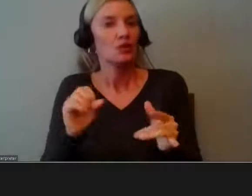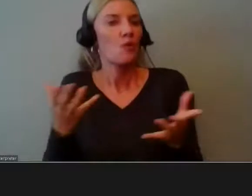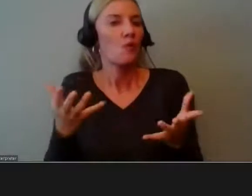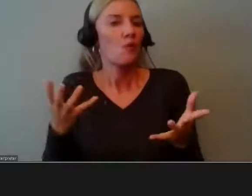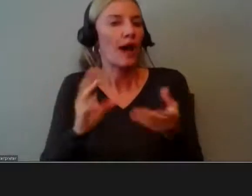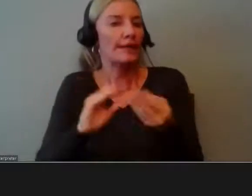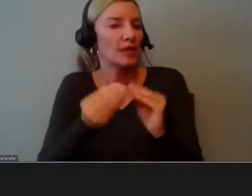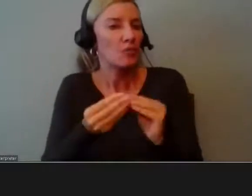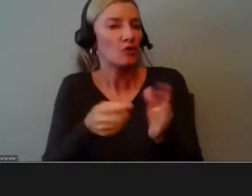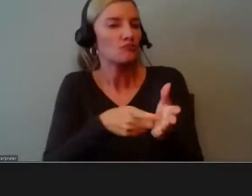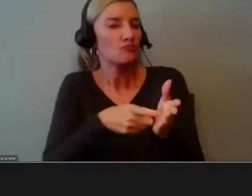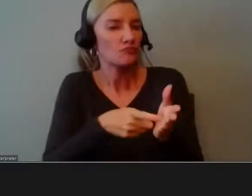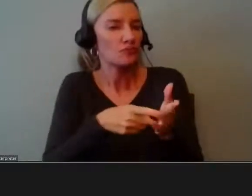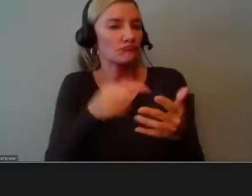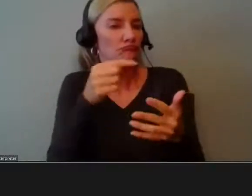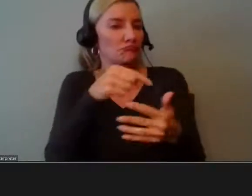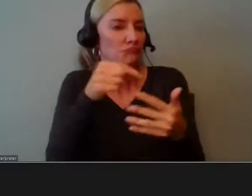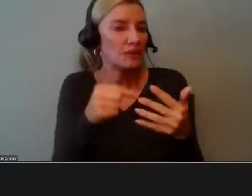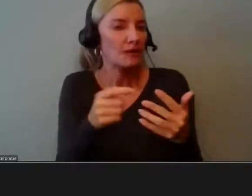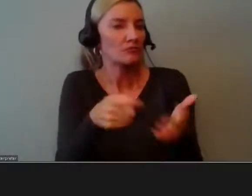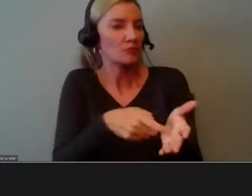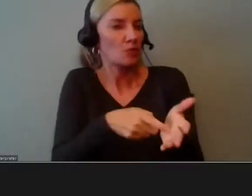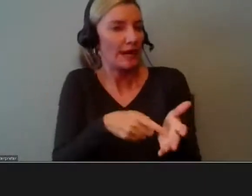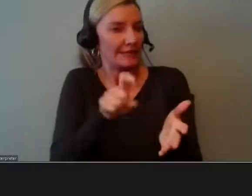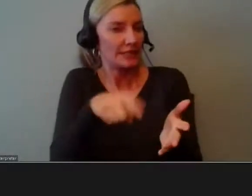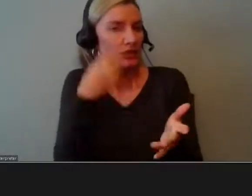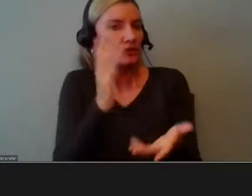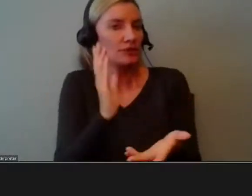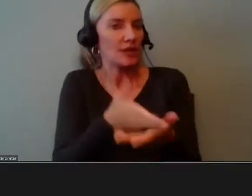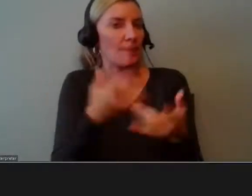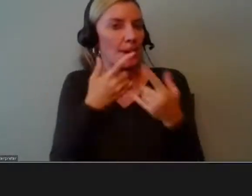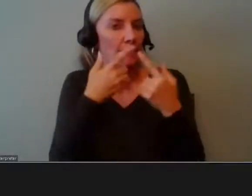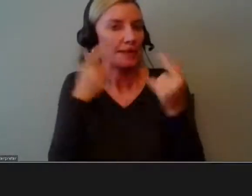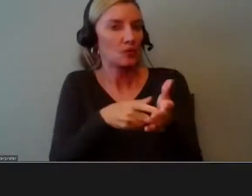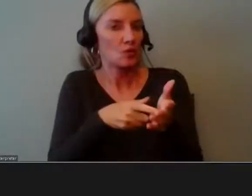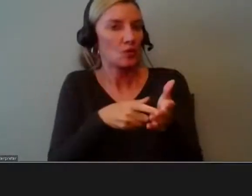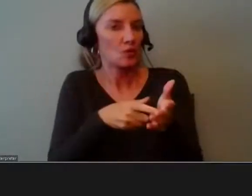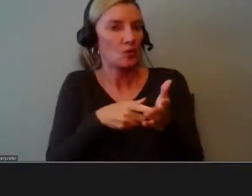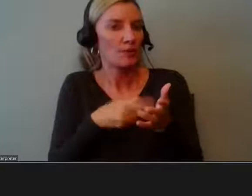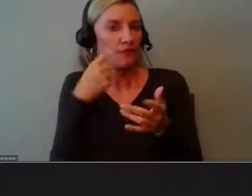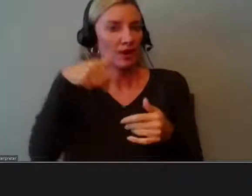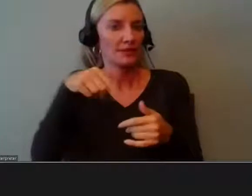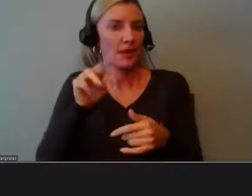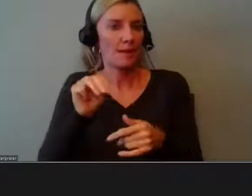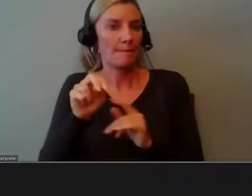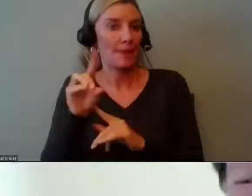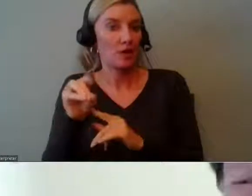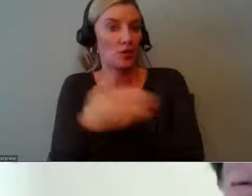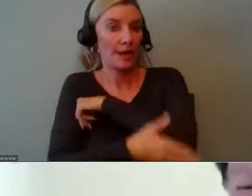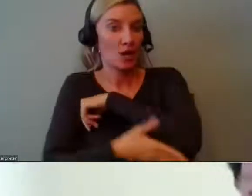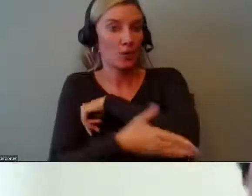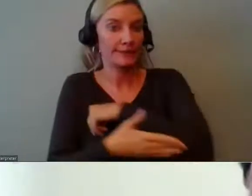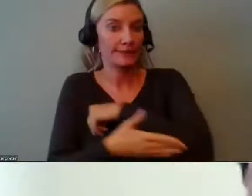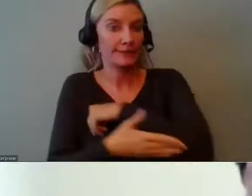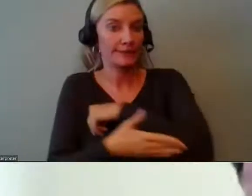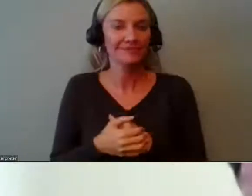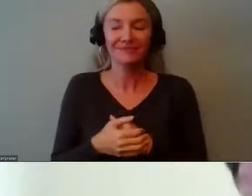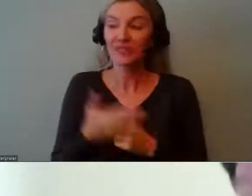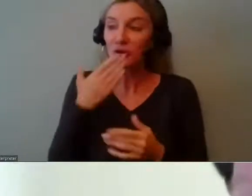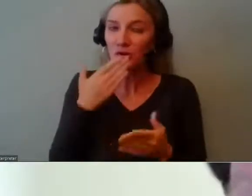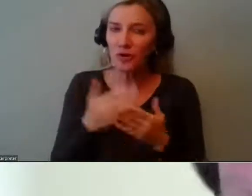to determine when the indoor masking mandates will be rescinded. That's a very good question, Judy.